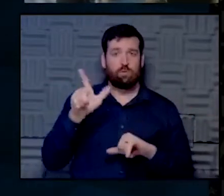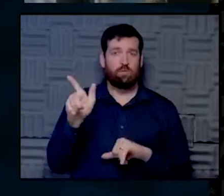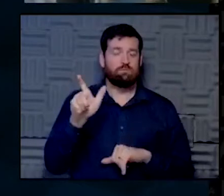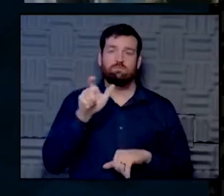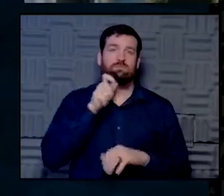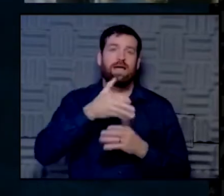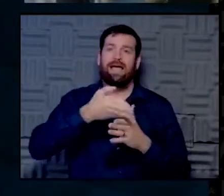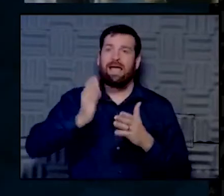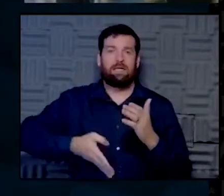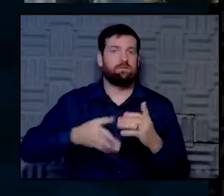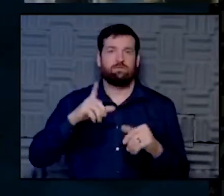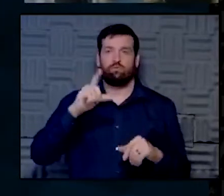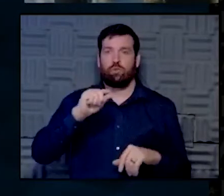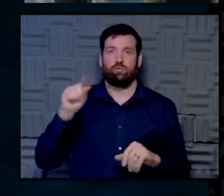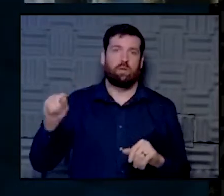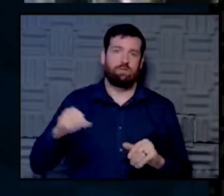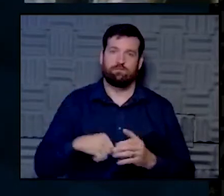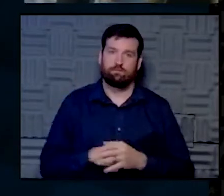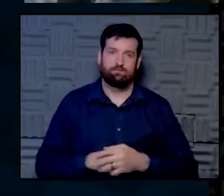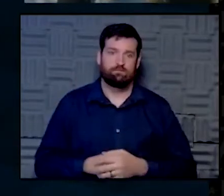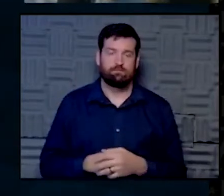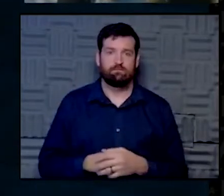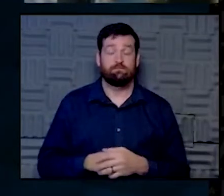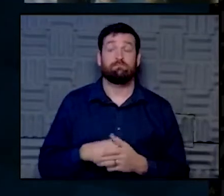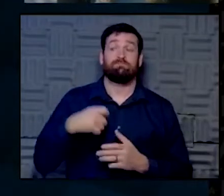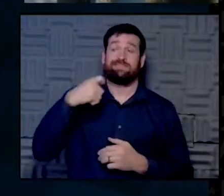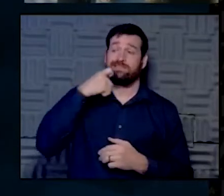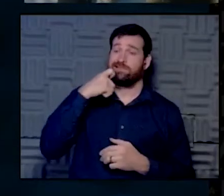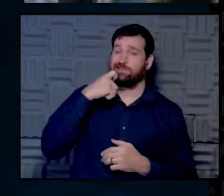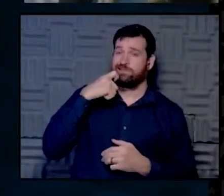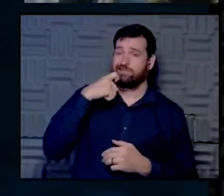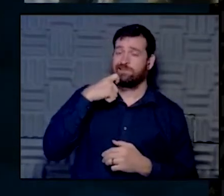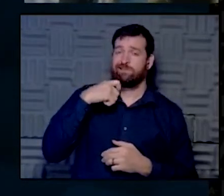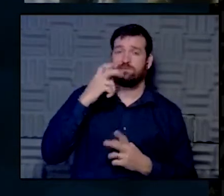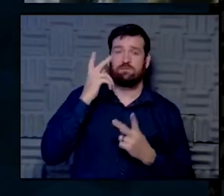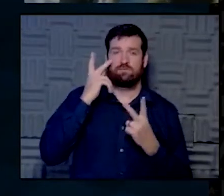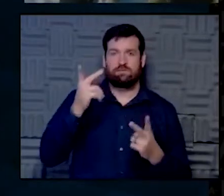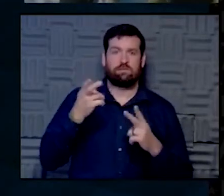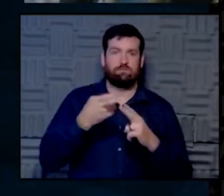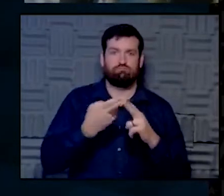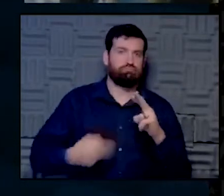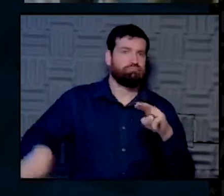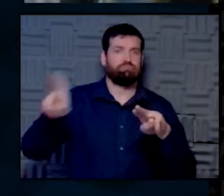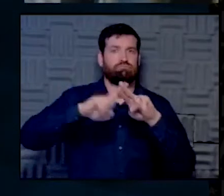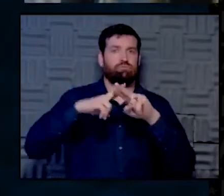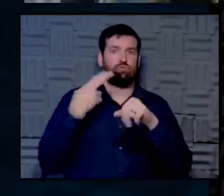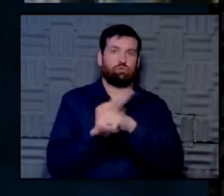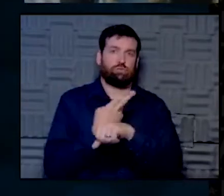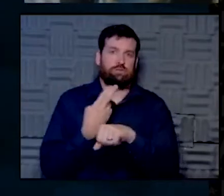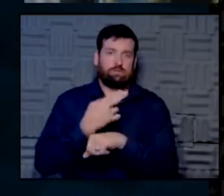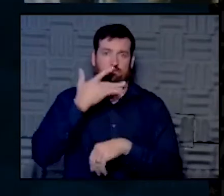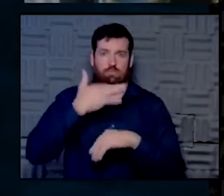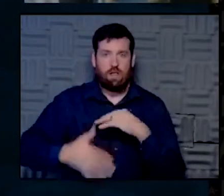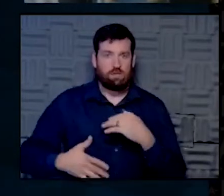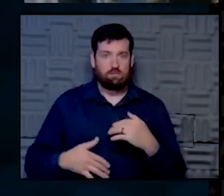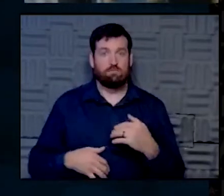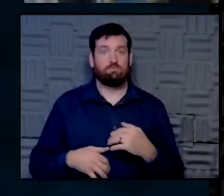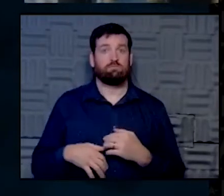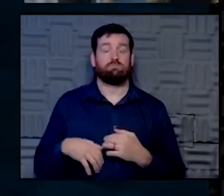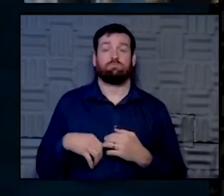end in 2020. Recently, we actually have seen an uptick in blood usage locally, and we do believe that